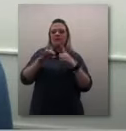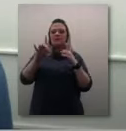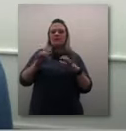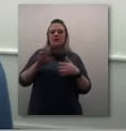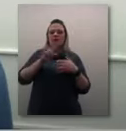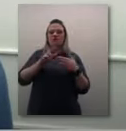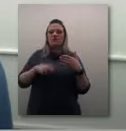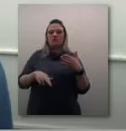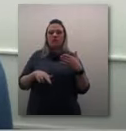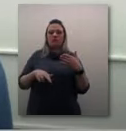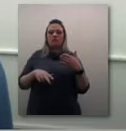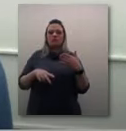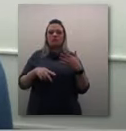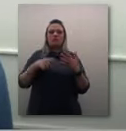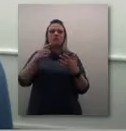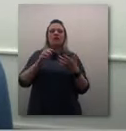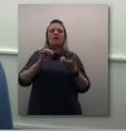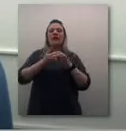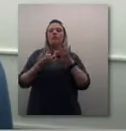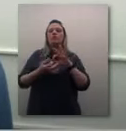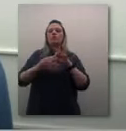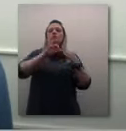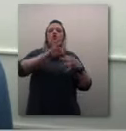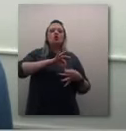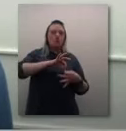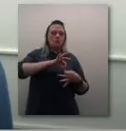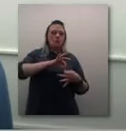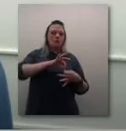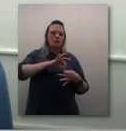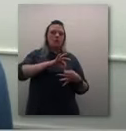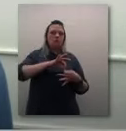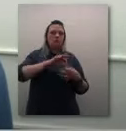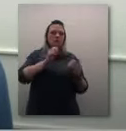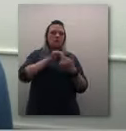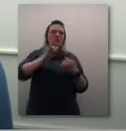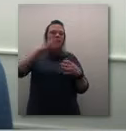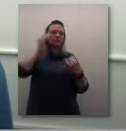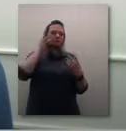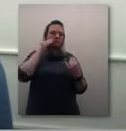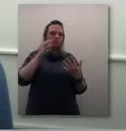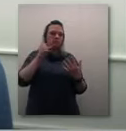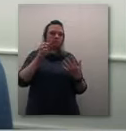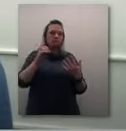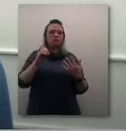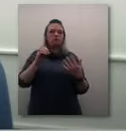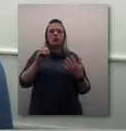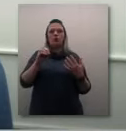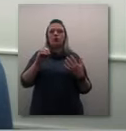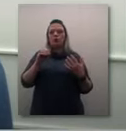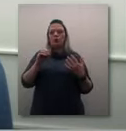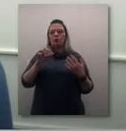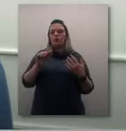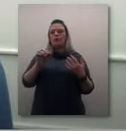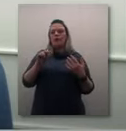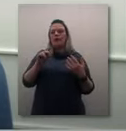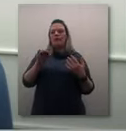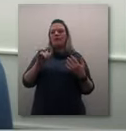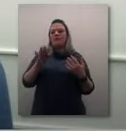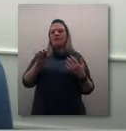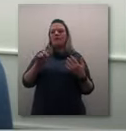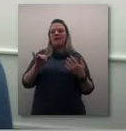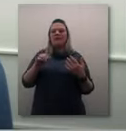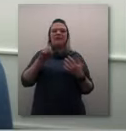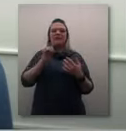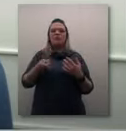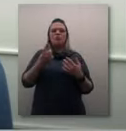about what we can interpret with those data. So again, an antibody testing is one tool. It doesn't